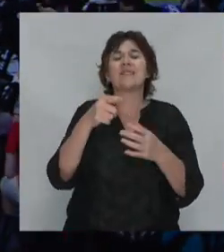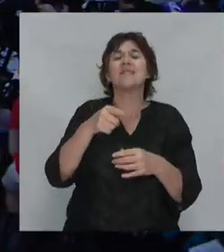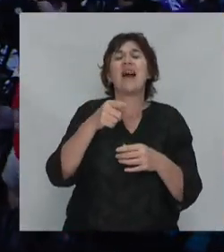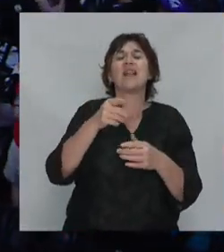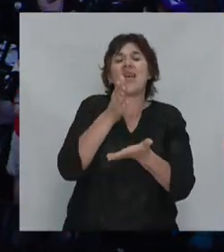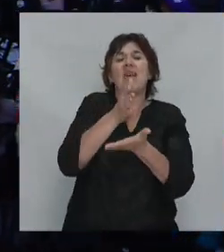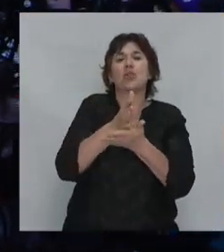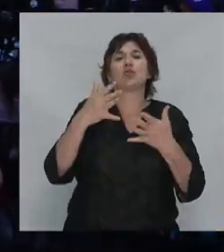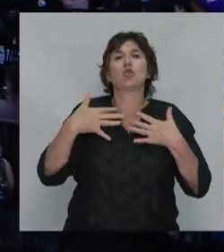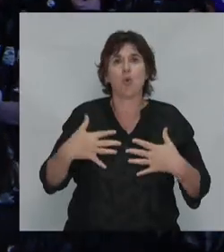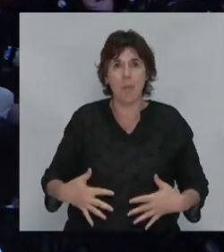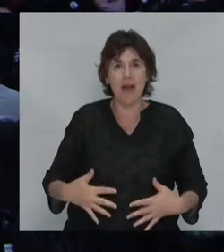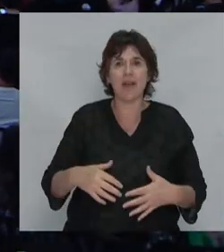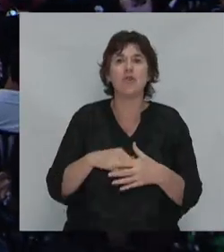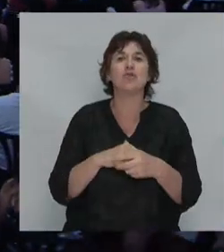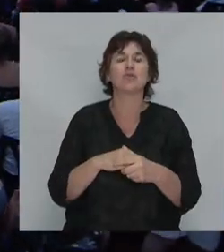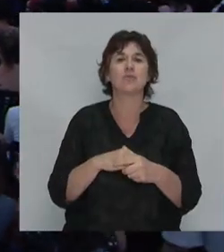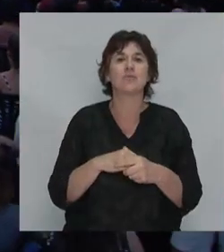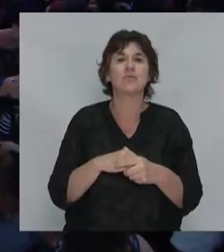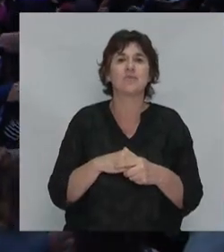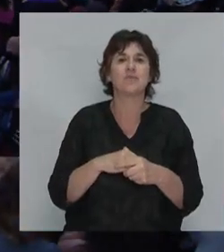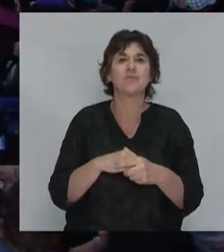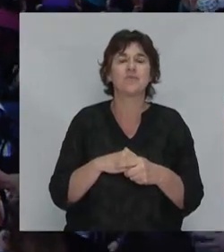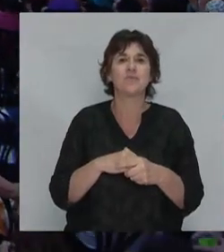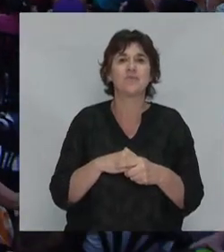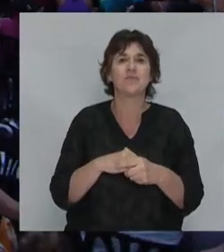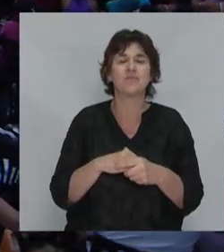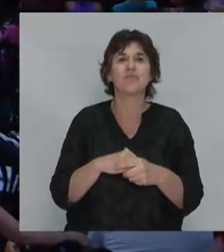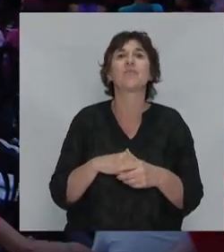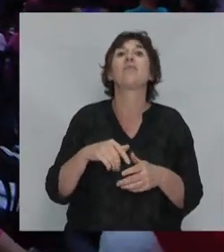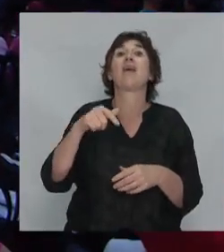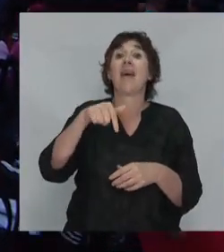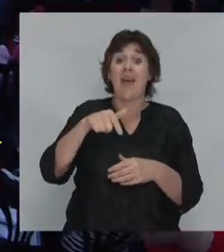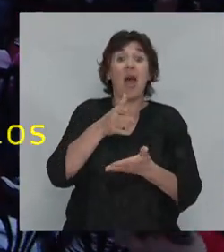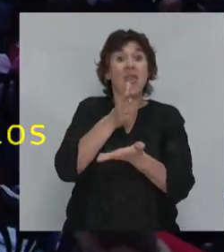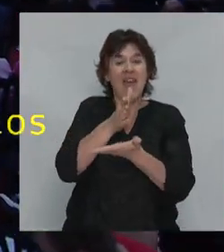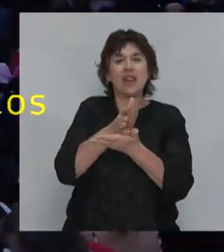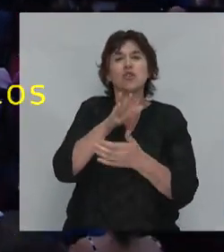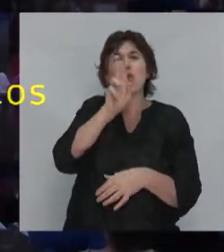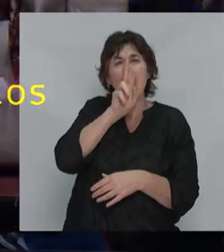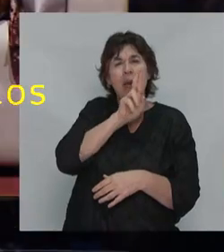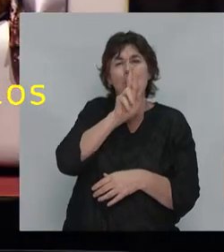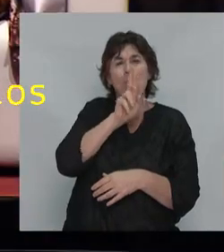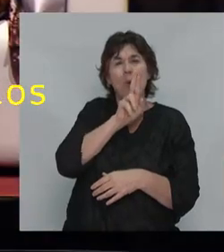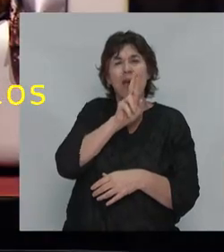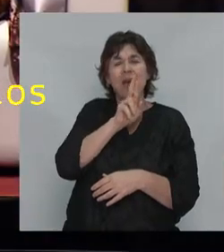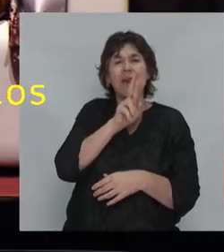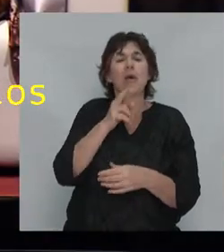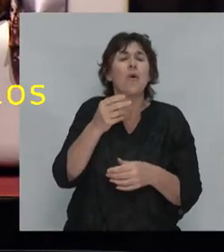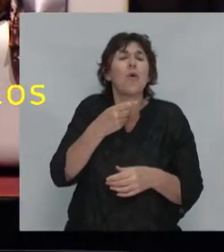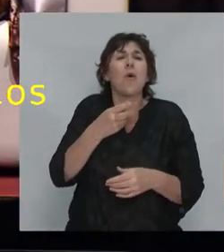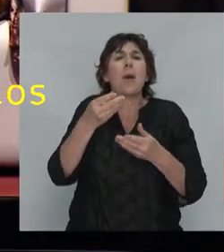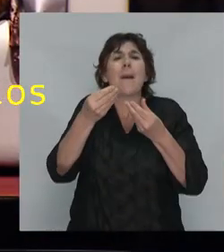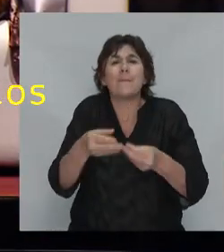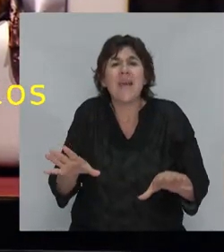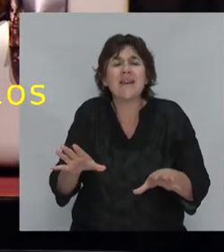that work of human rights begins in small places, close to home,